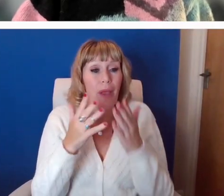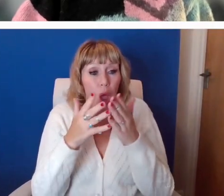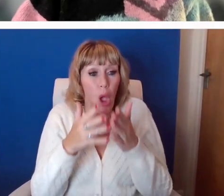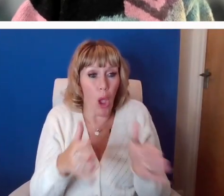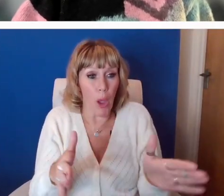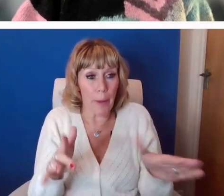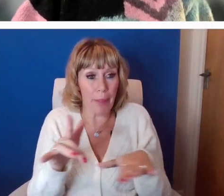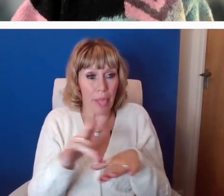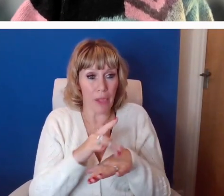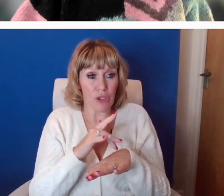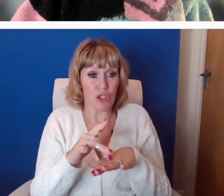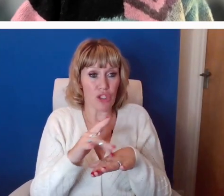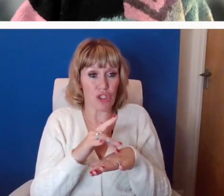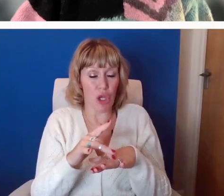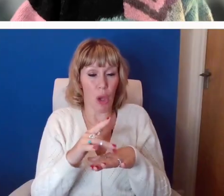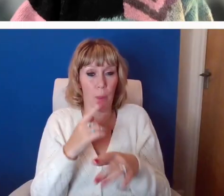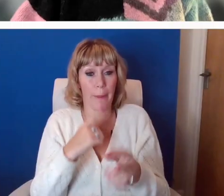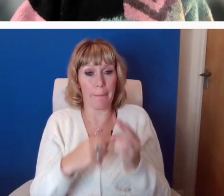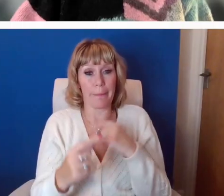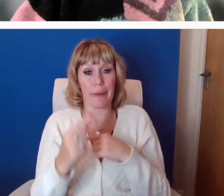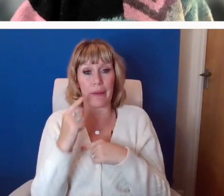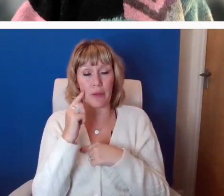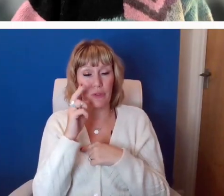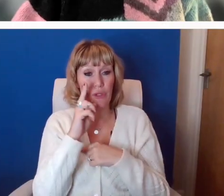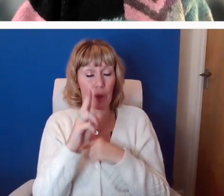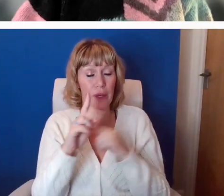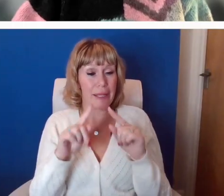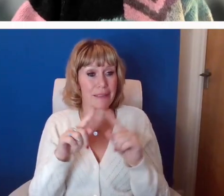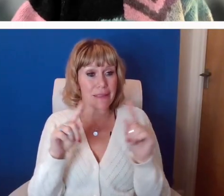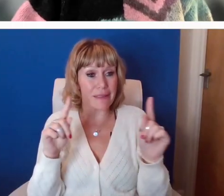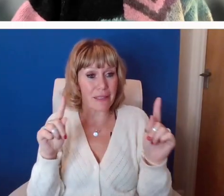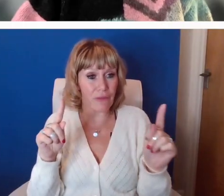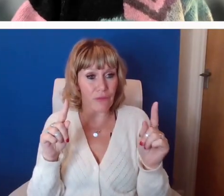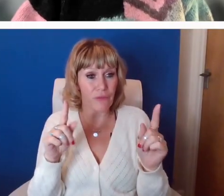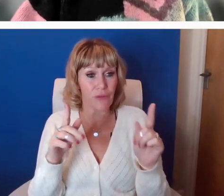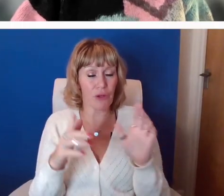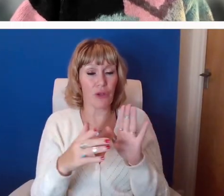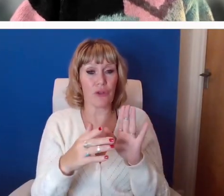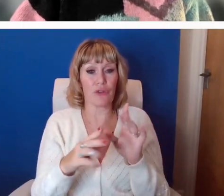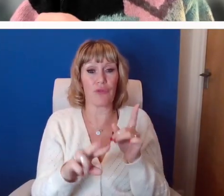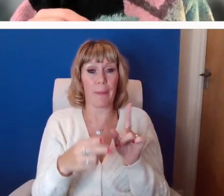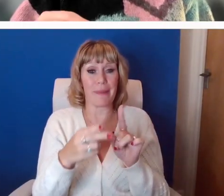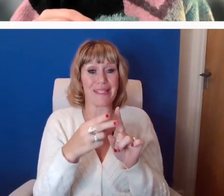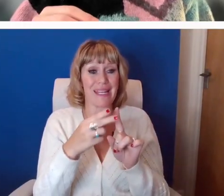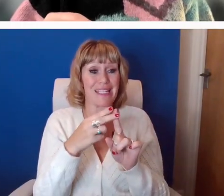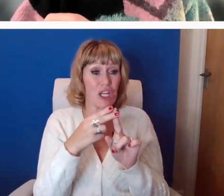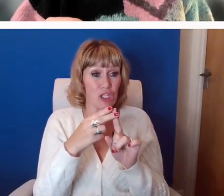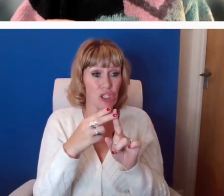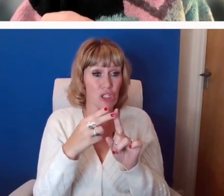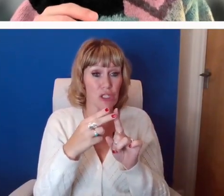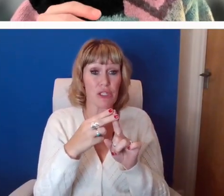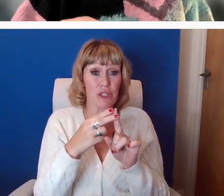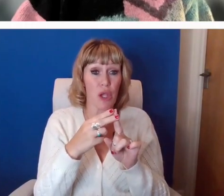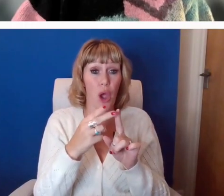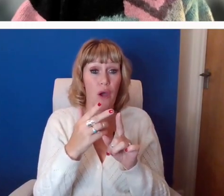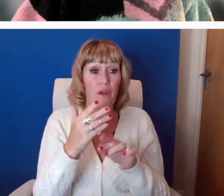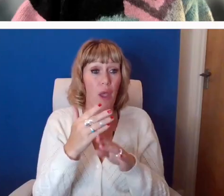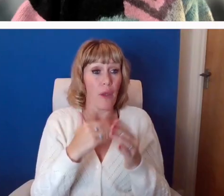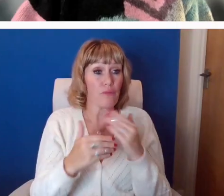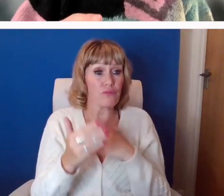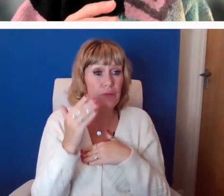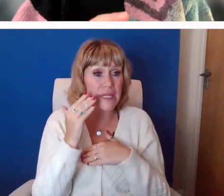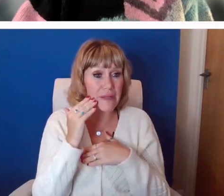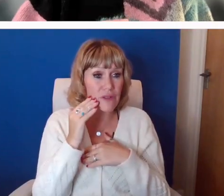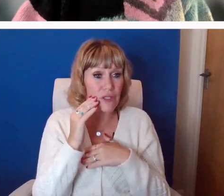the online representations of previous self-portrait exhibitions. And what really struck me was how